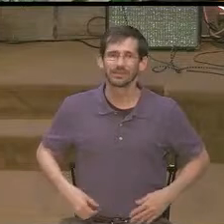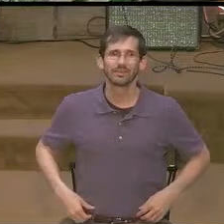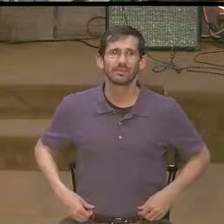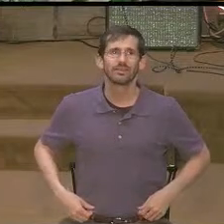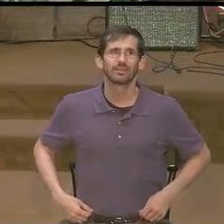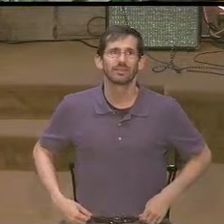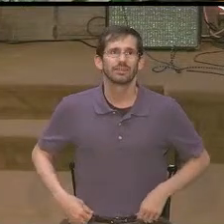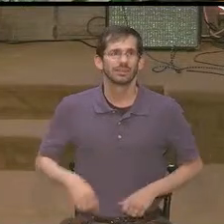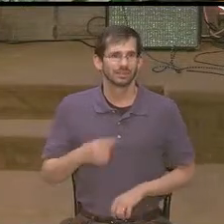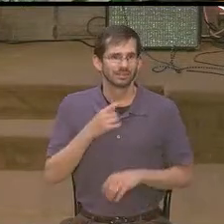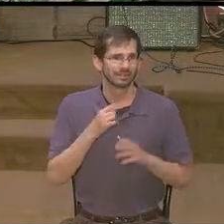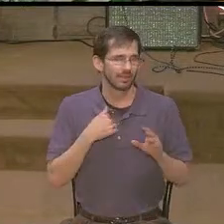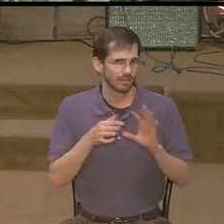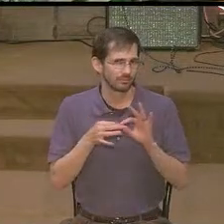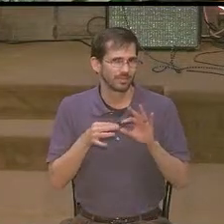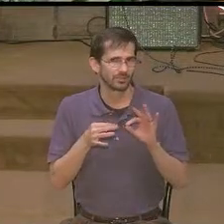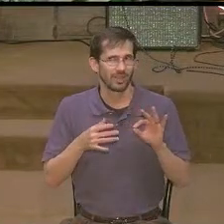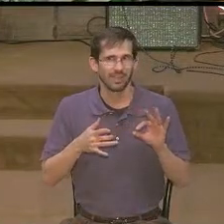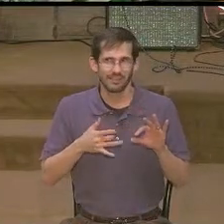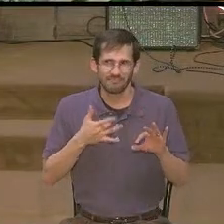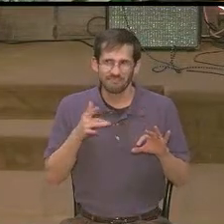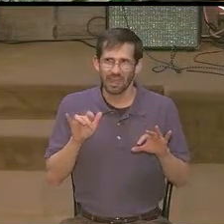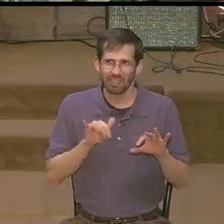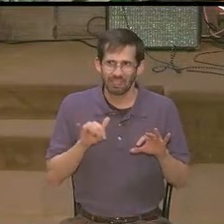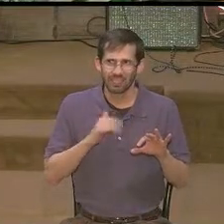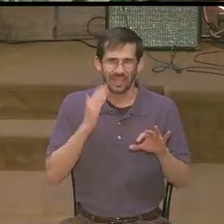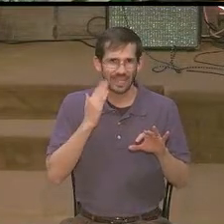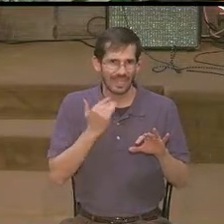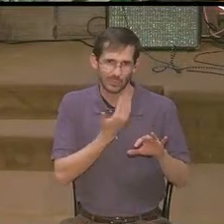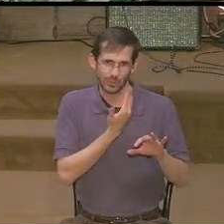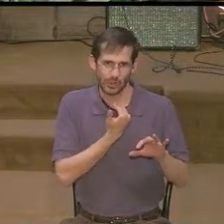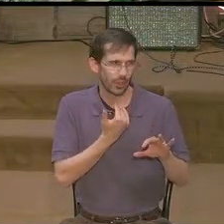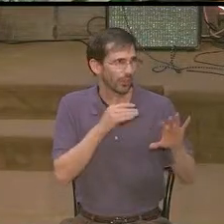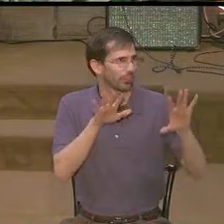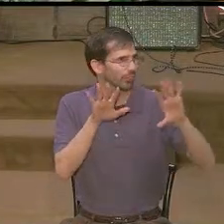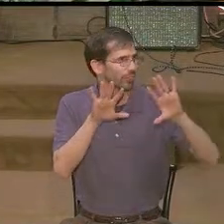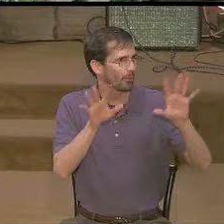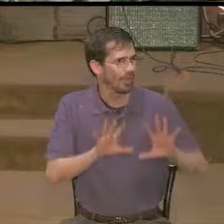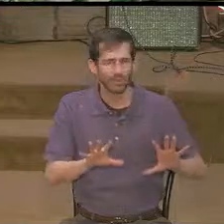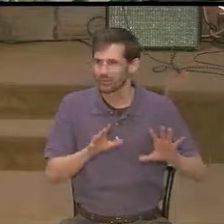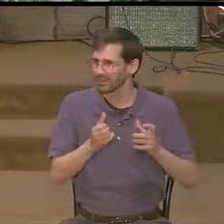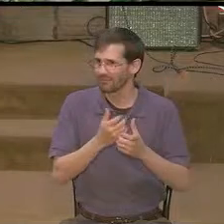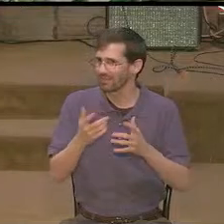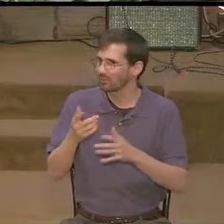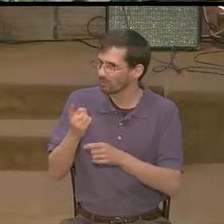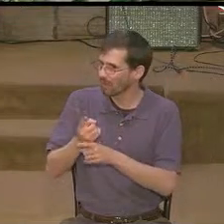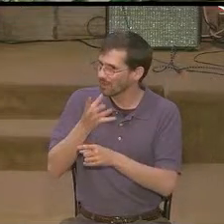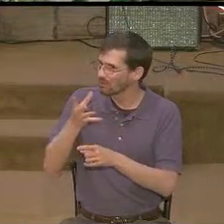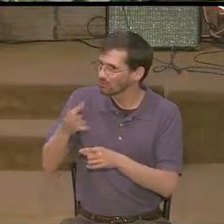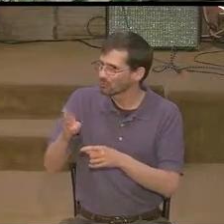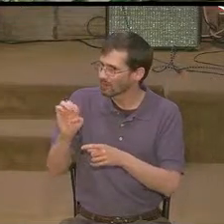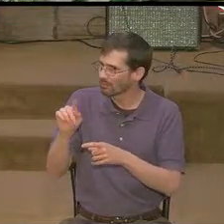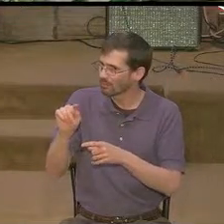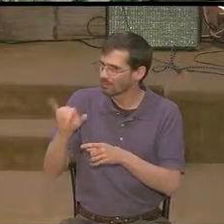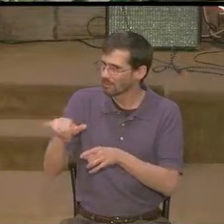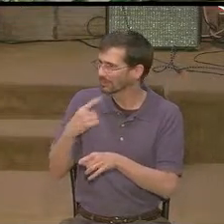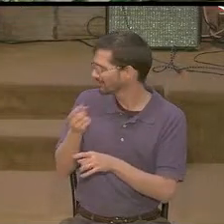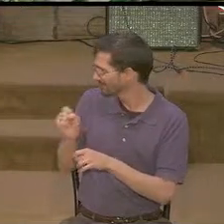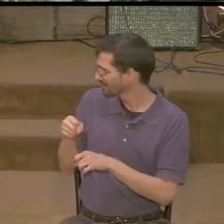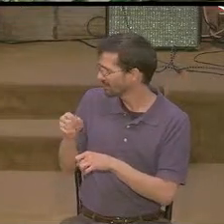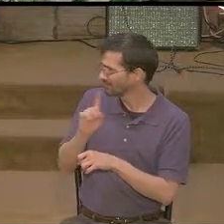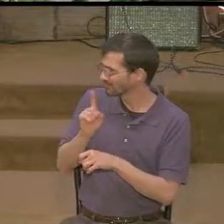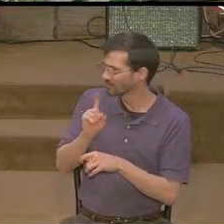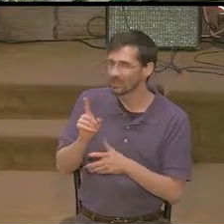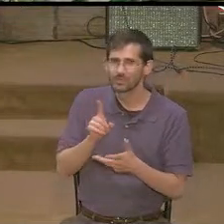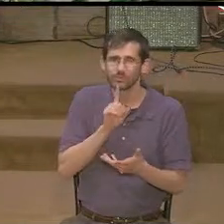mentioned it did feel like Israel. The weather, everything about it, Grandma Betty, wasn't it just like Israel? It was just a